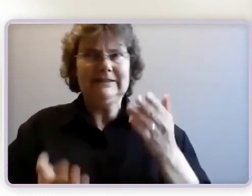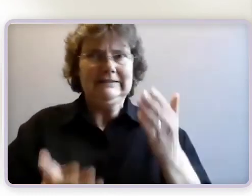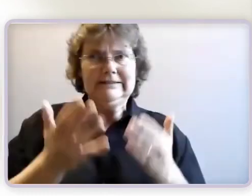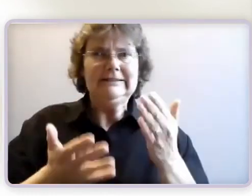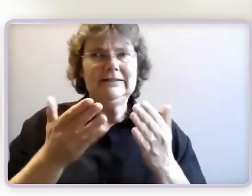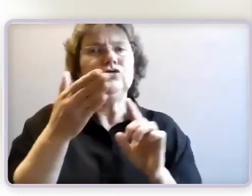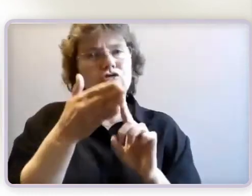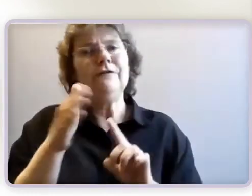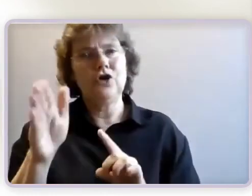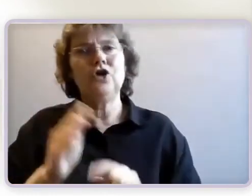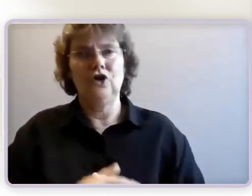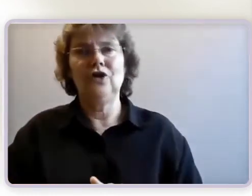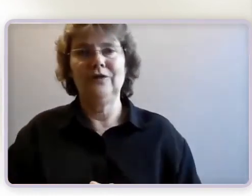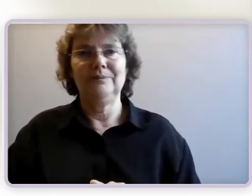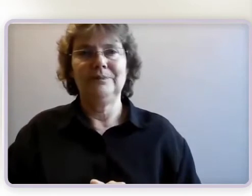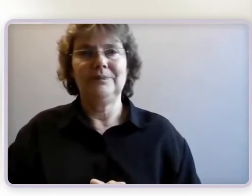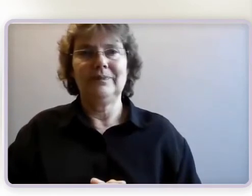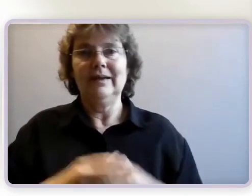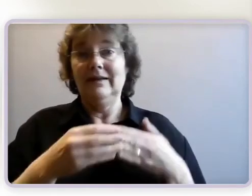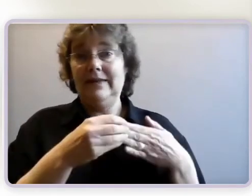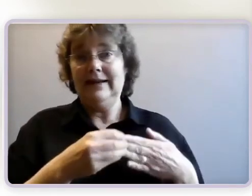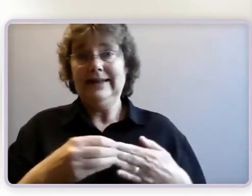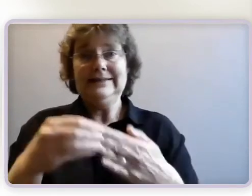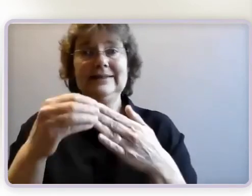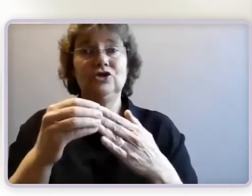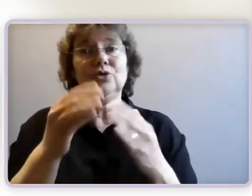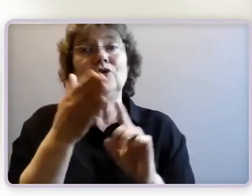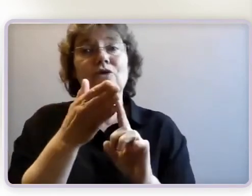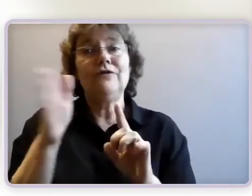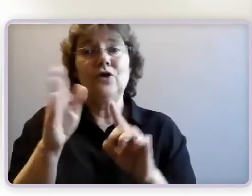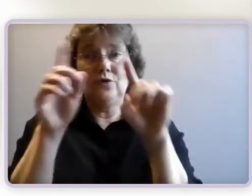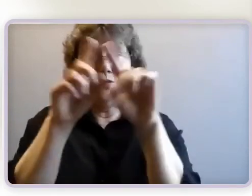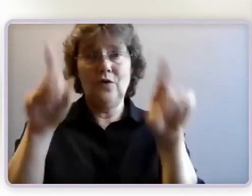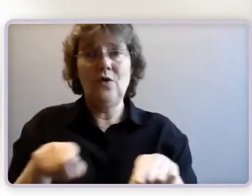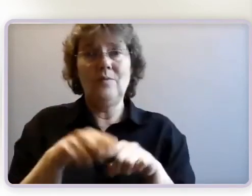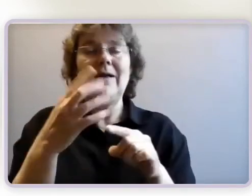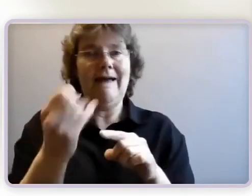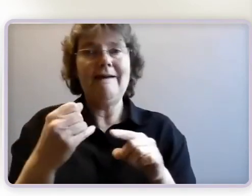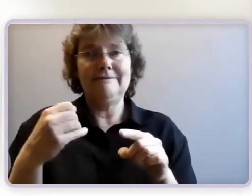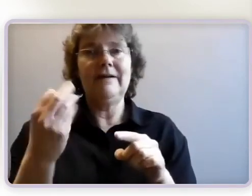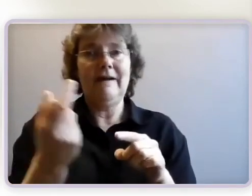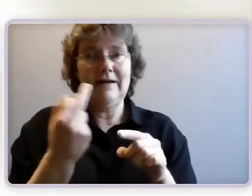And then that really leads into the referral form, again, available on our website.